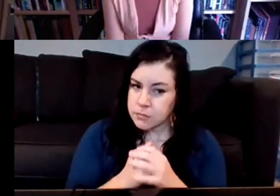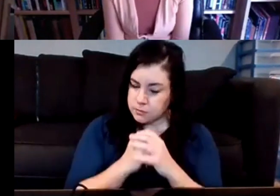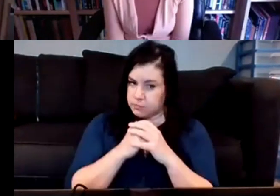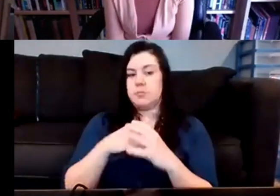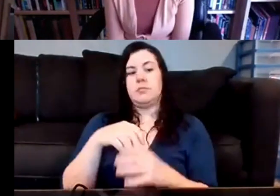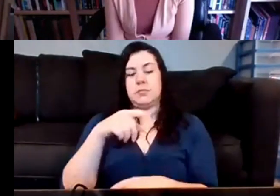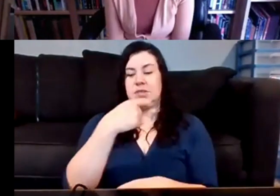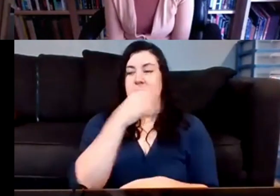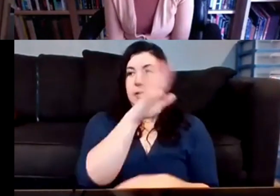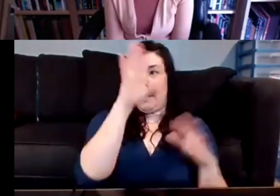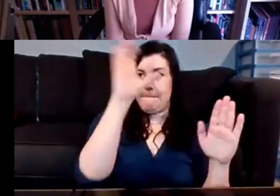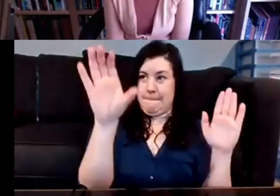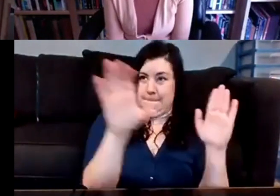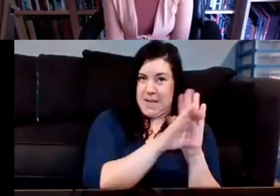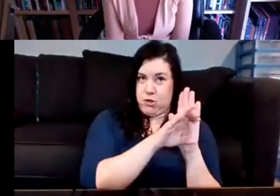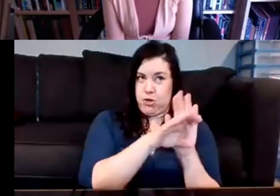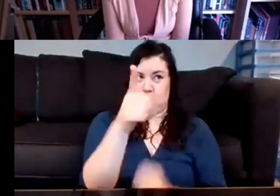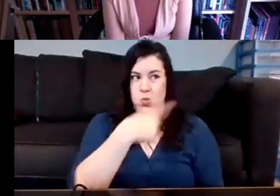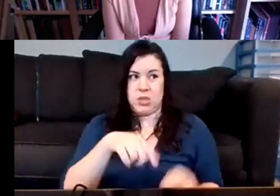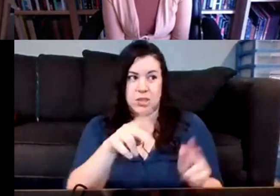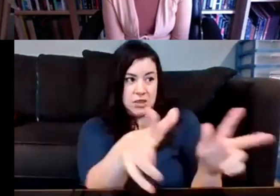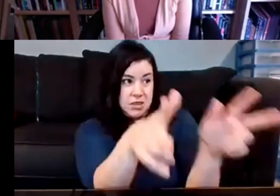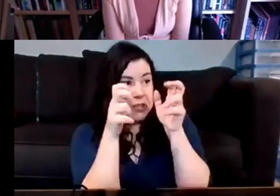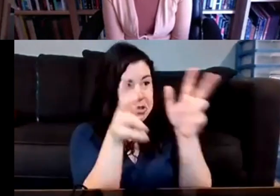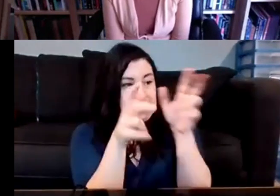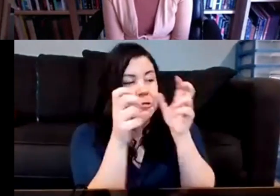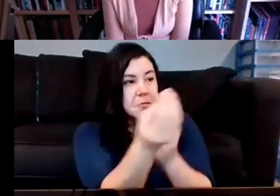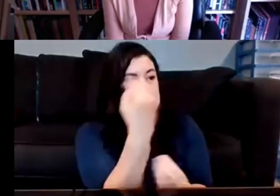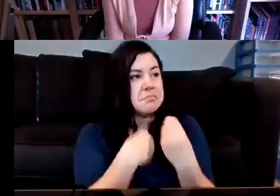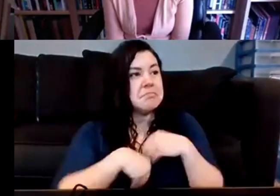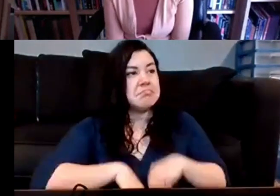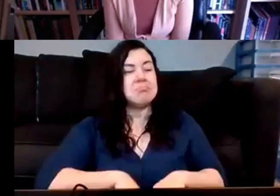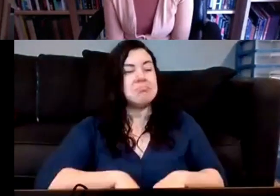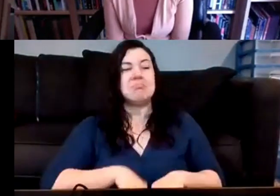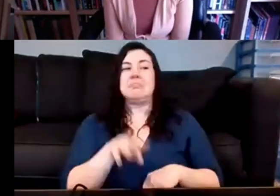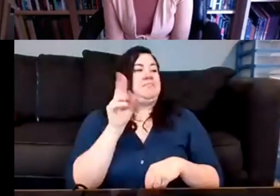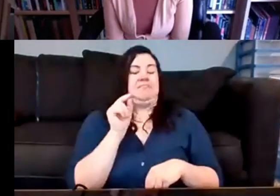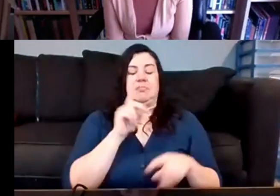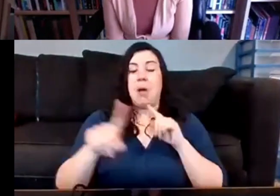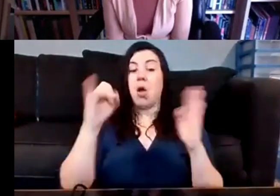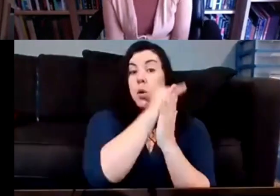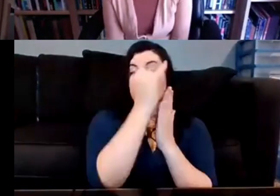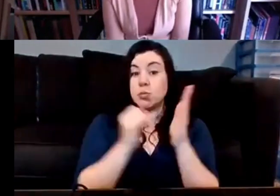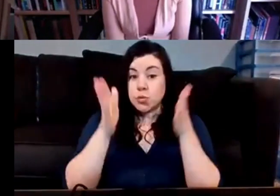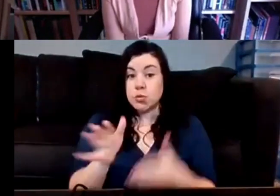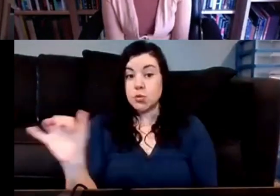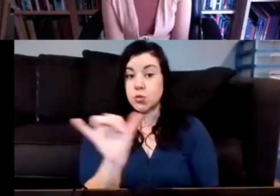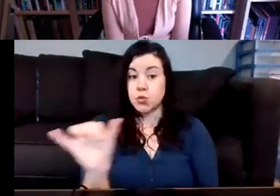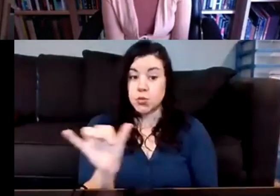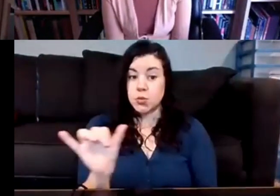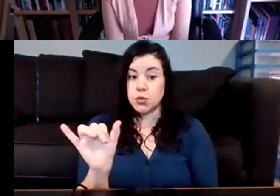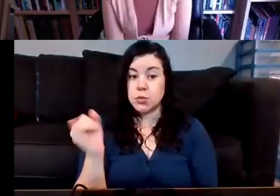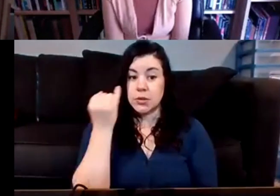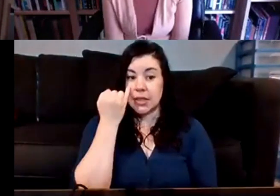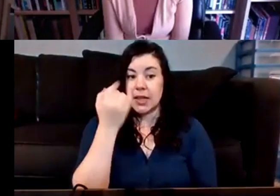these images. And I also just kind of wonder what's lost as artists when we obsess and use our time